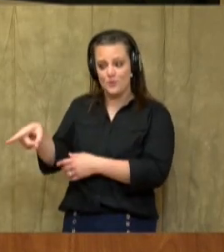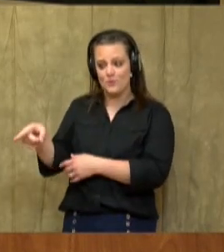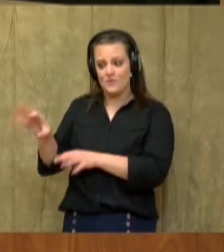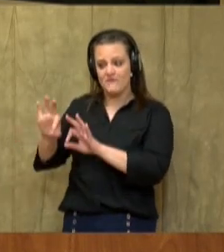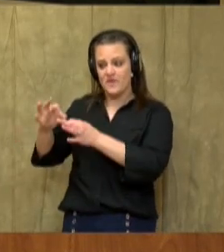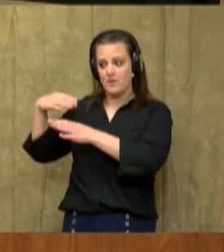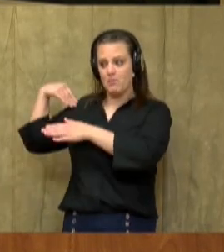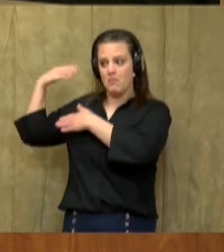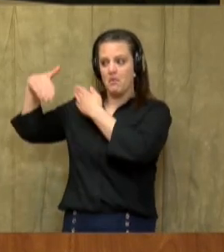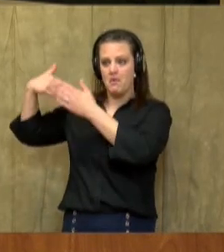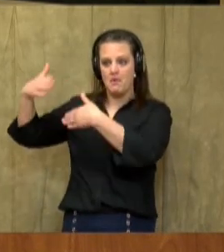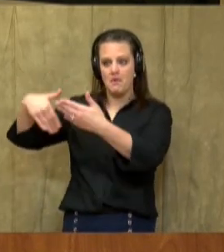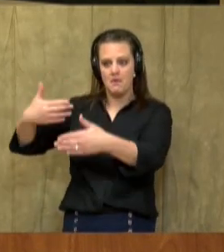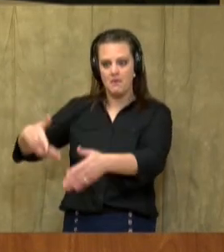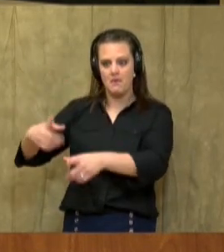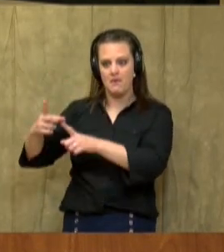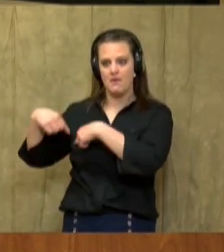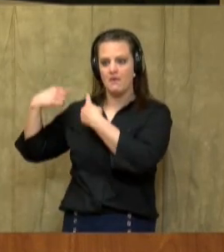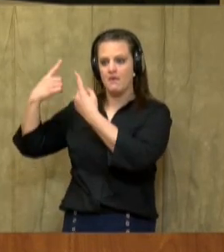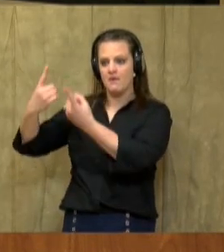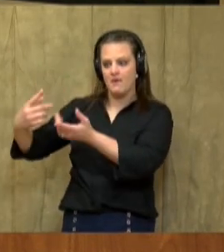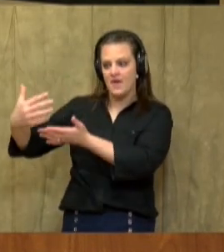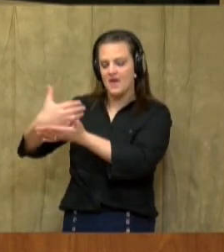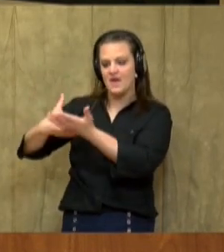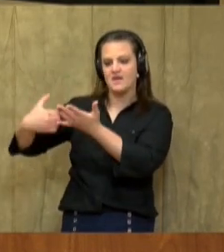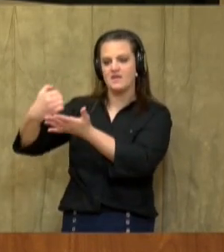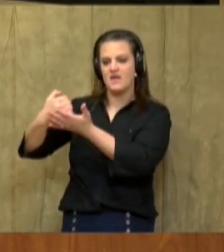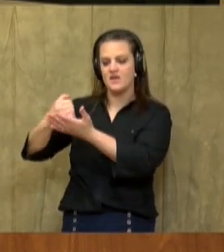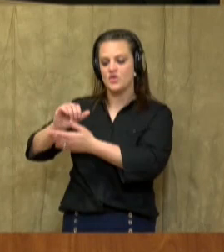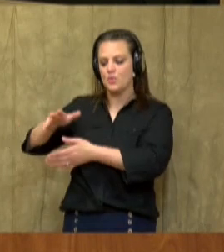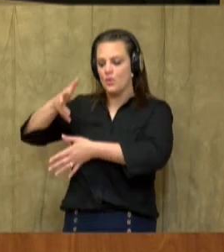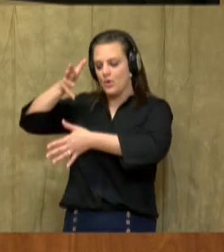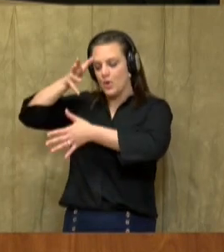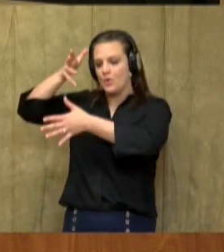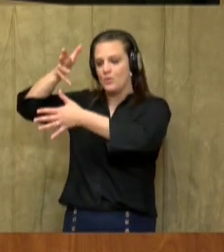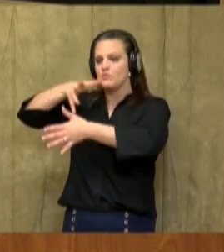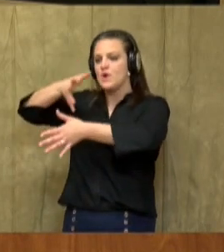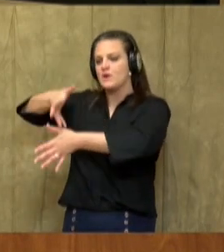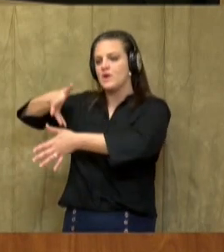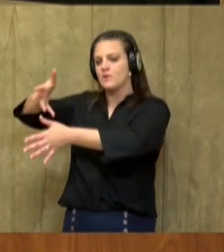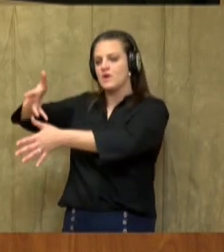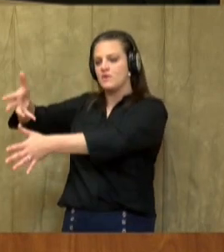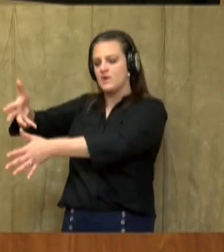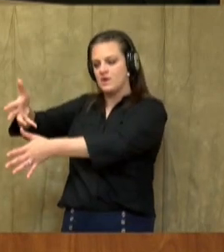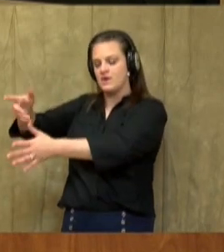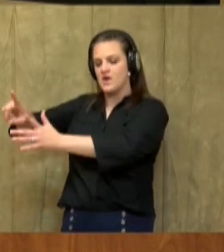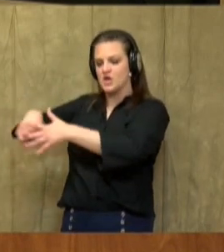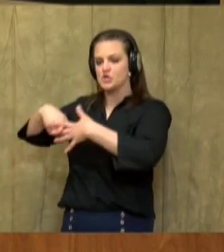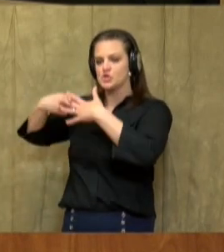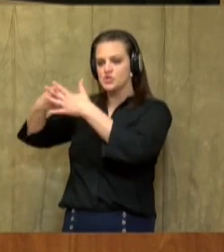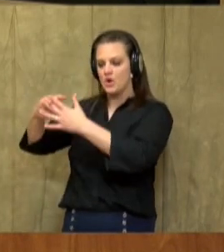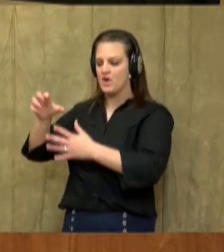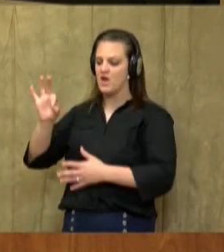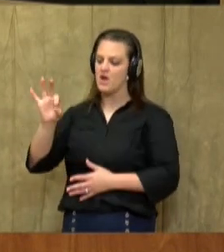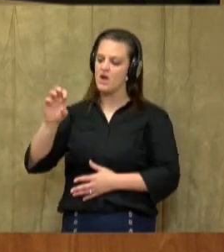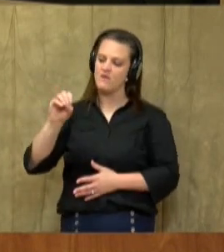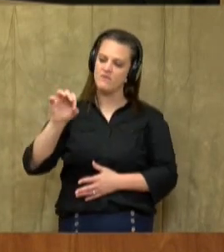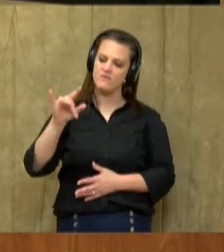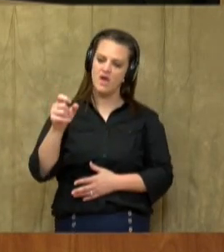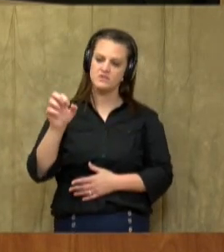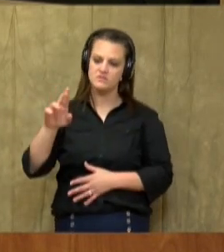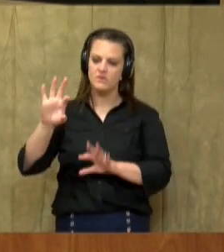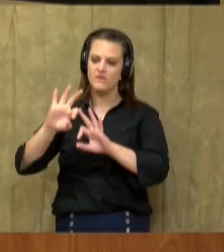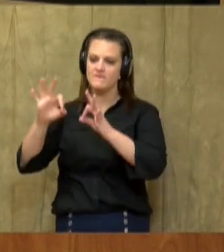of numismatists, said Grandpa. Your great-great-grandma started the Foster family penny